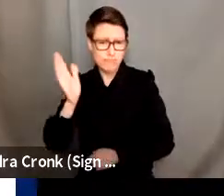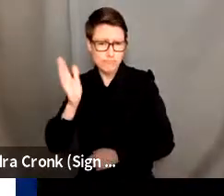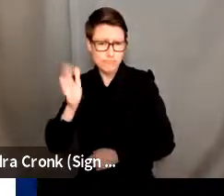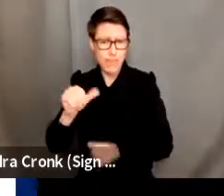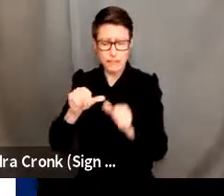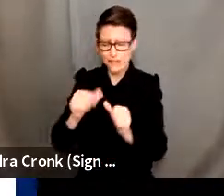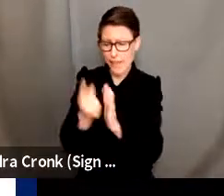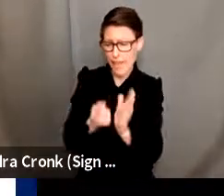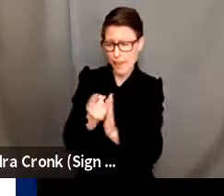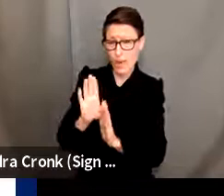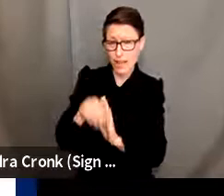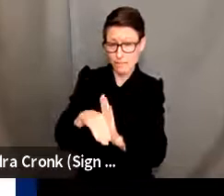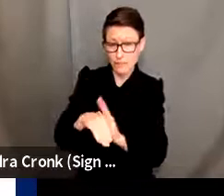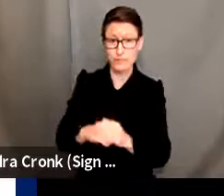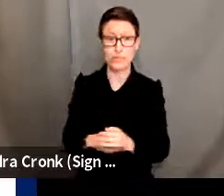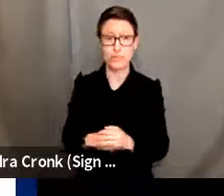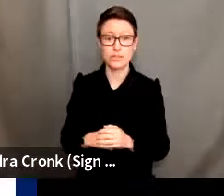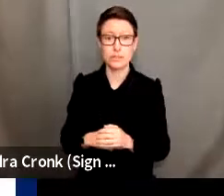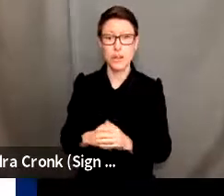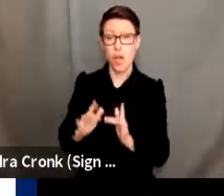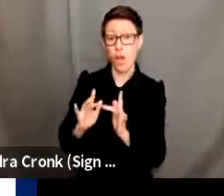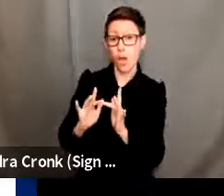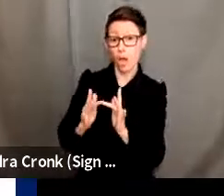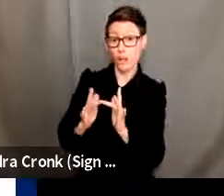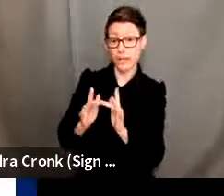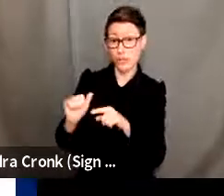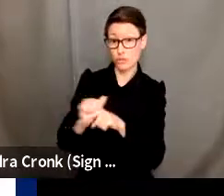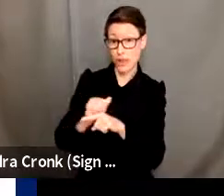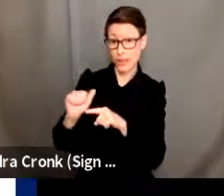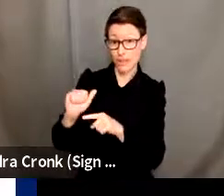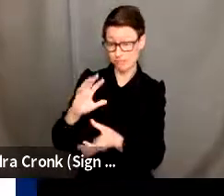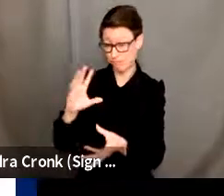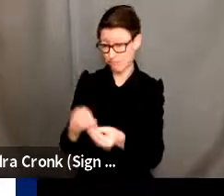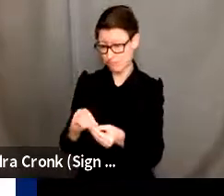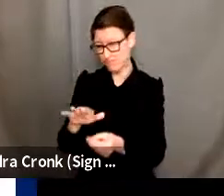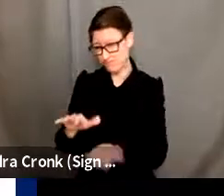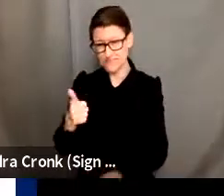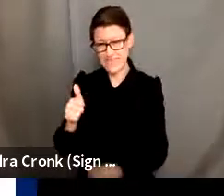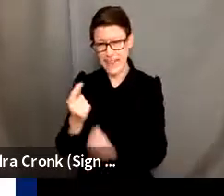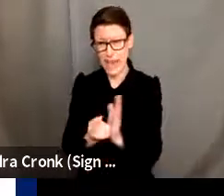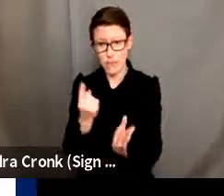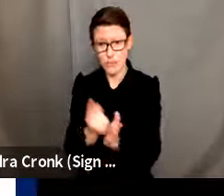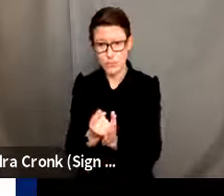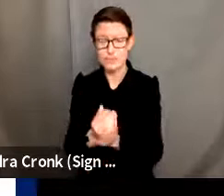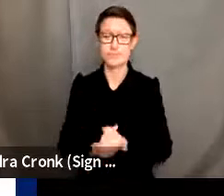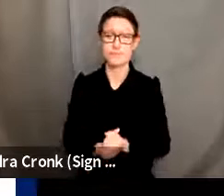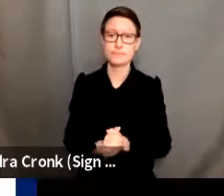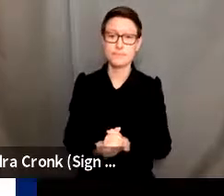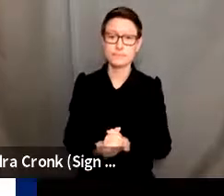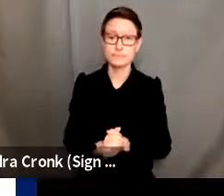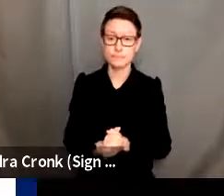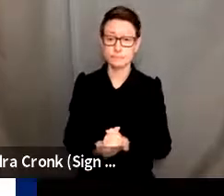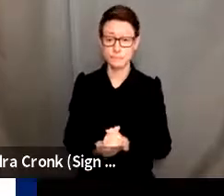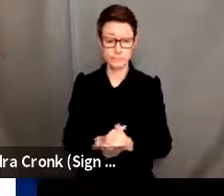online training is roughly 10 hours. After volunteers have completed the previously